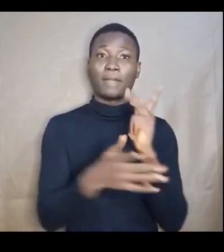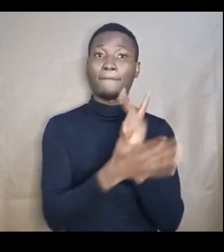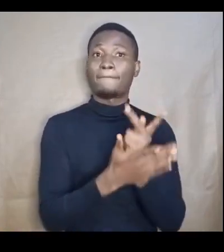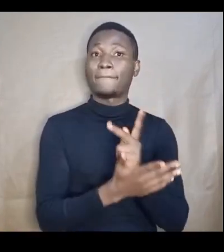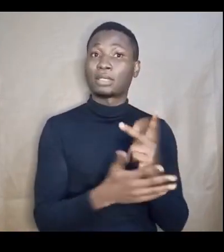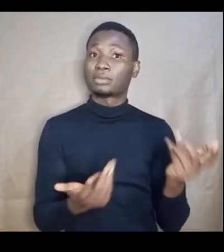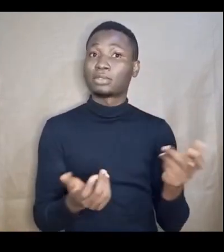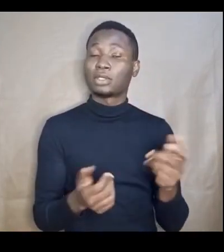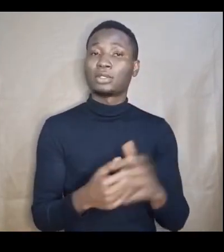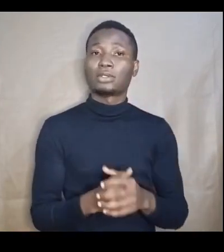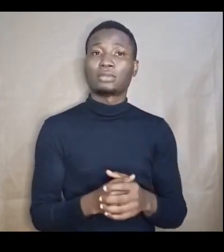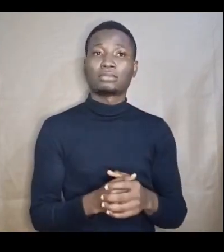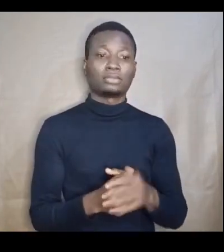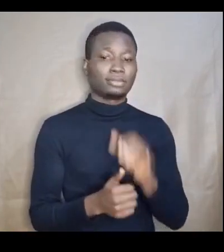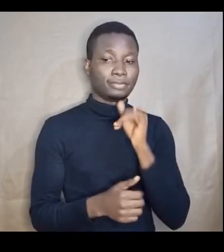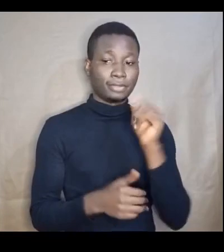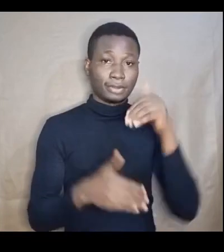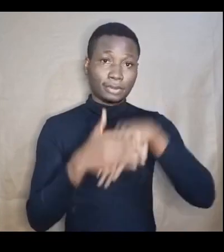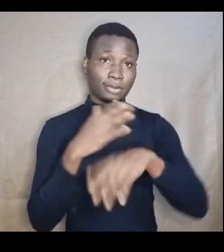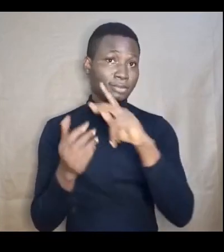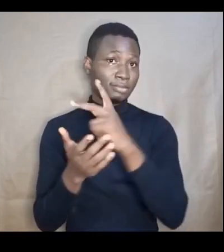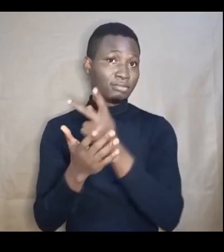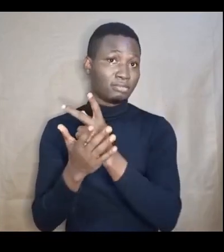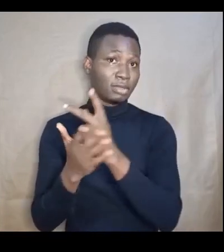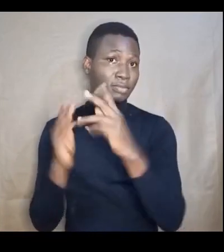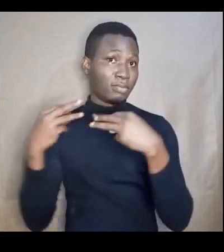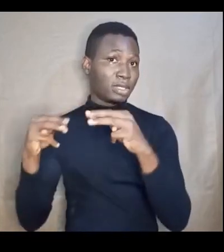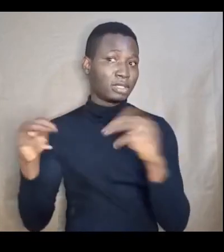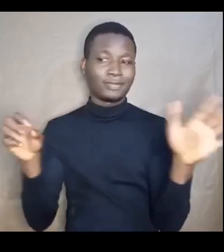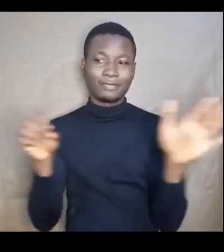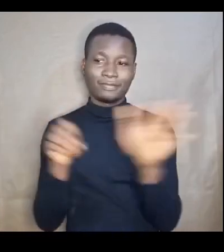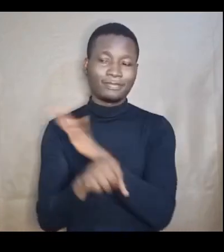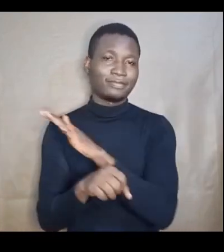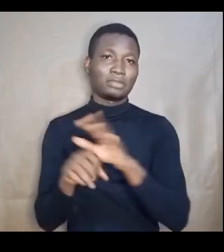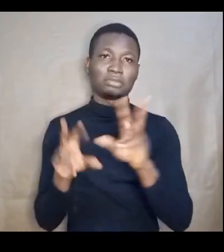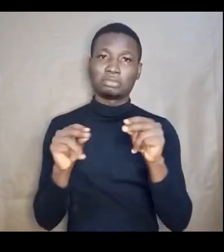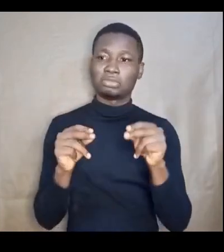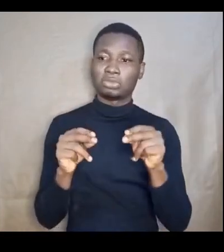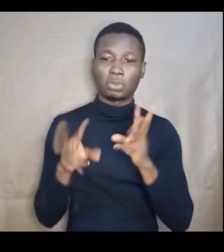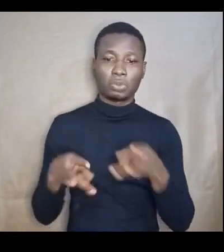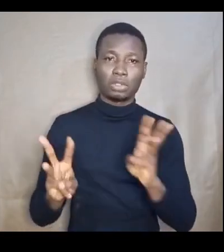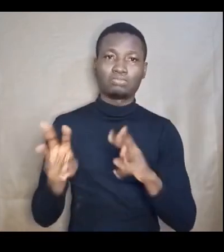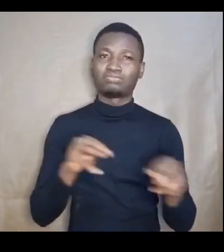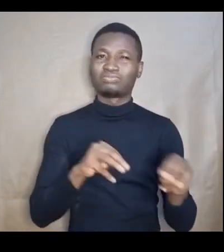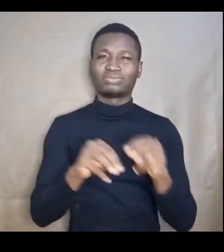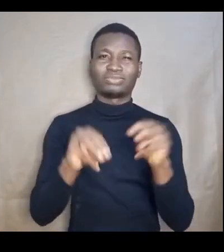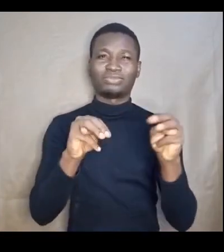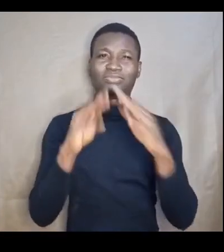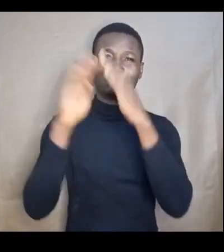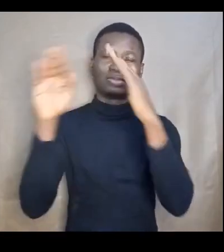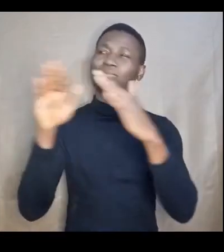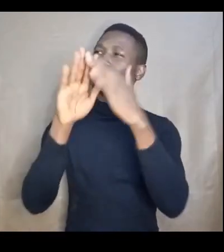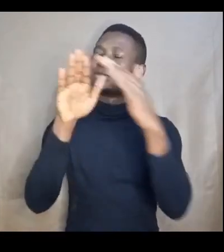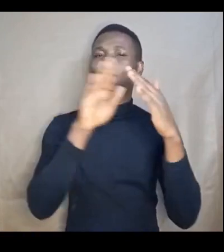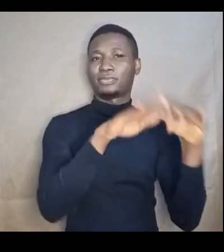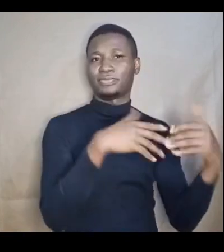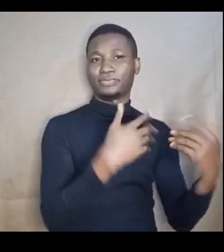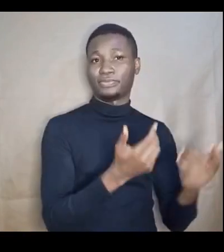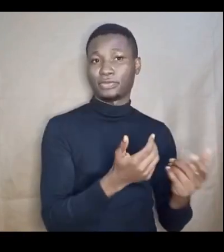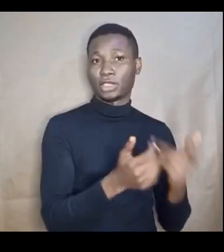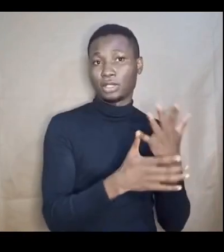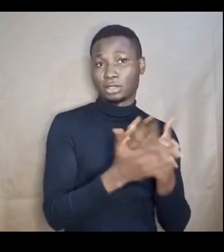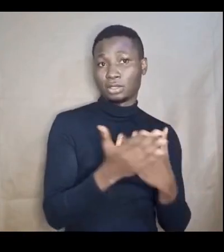You take the main market, you go there, they have almost filled the parks there with all kinds of structures. Some of them, there is